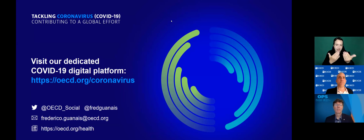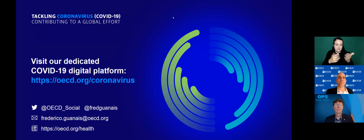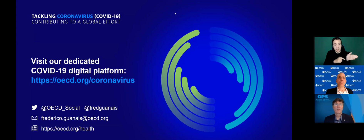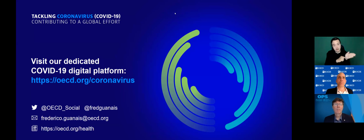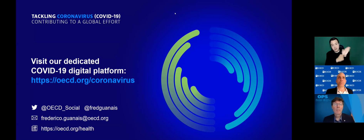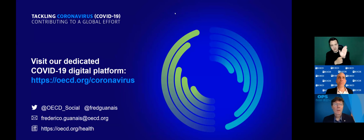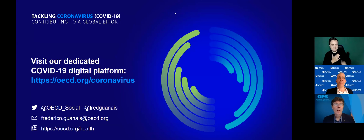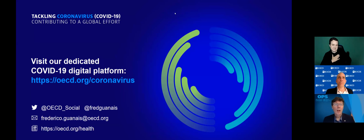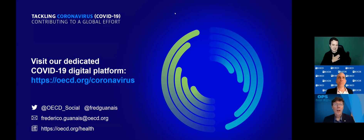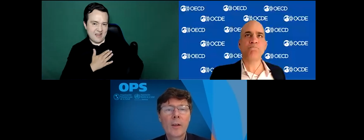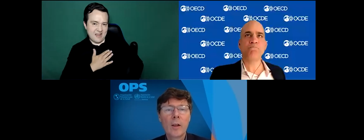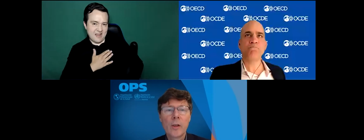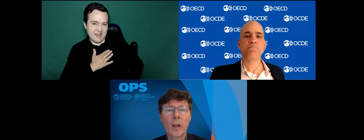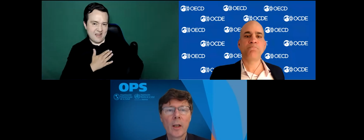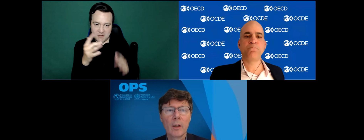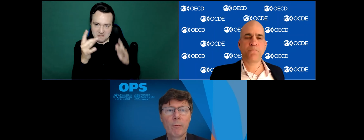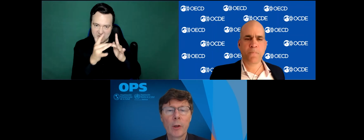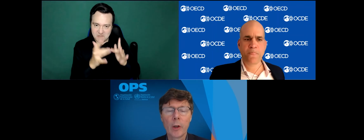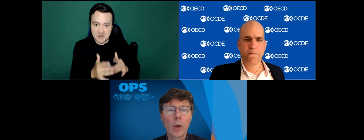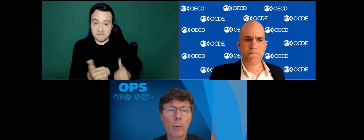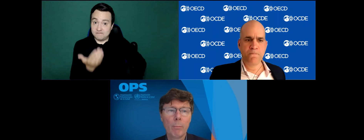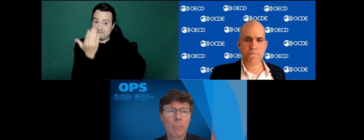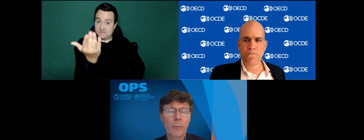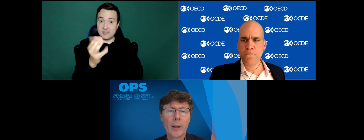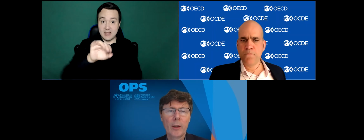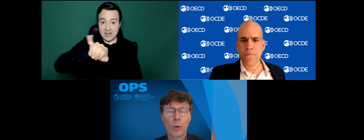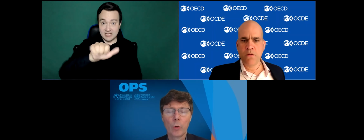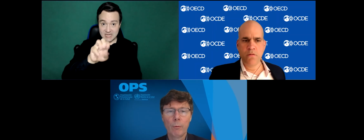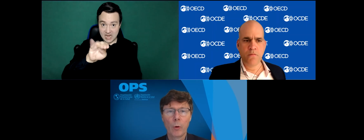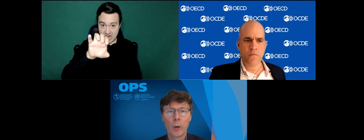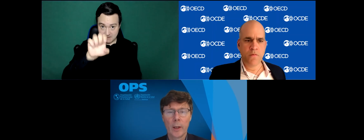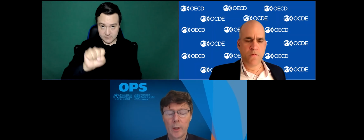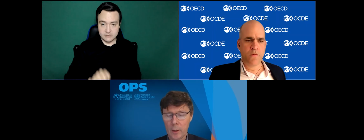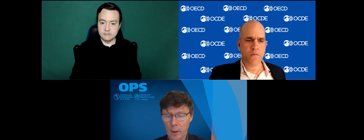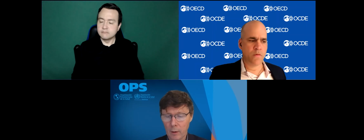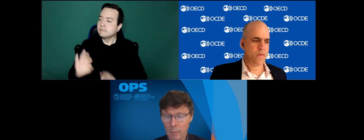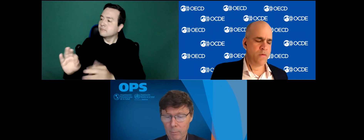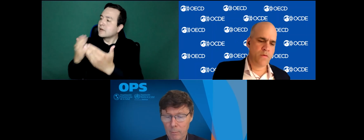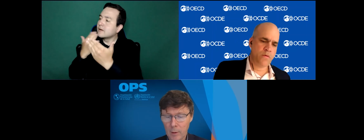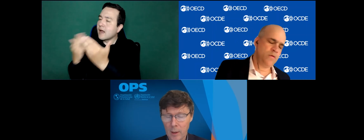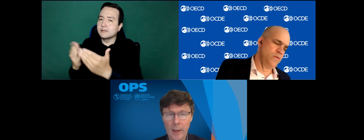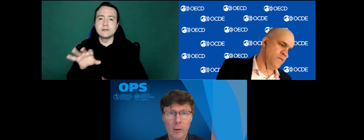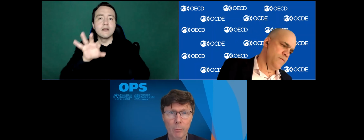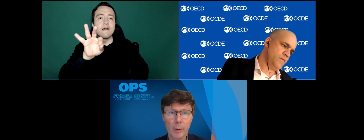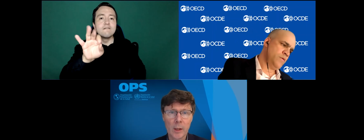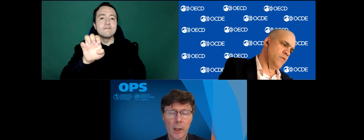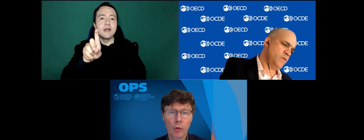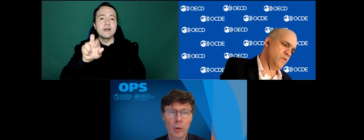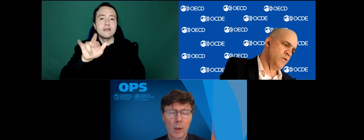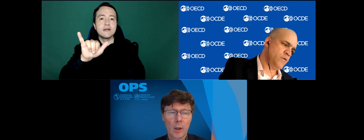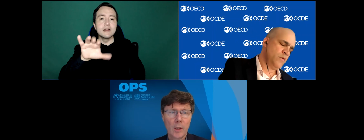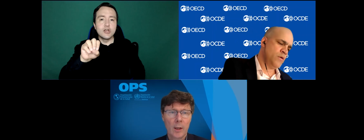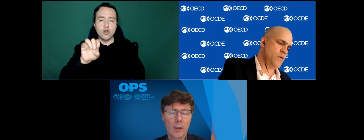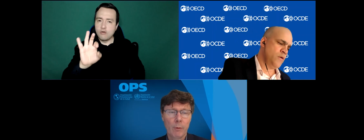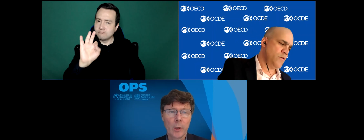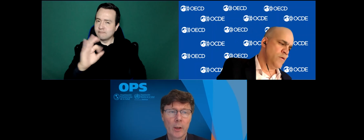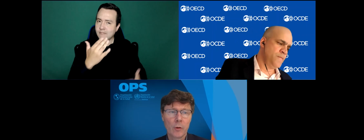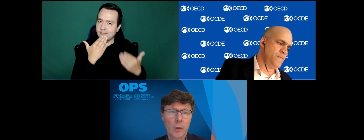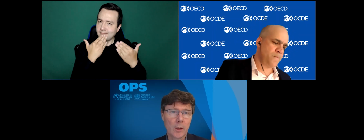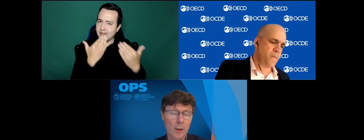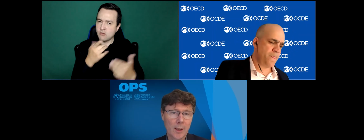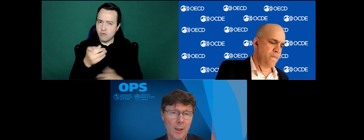you. Excellent, Federico. Thank you for that excellent presentation. It's